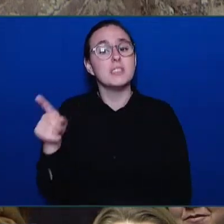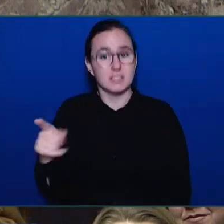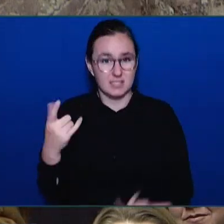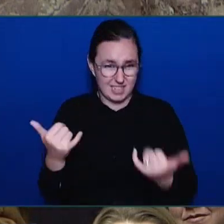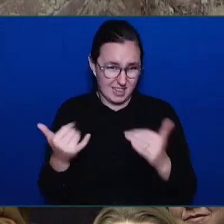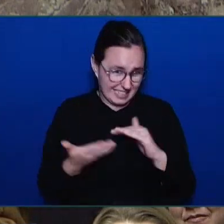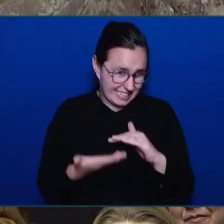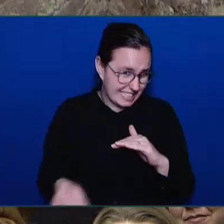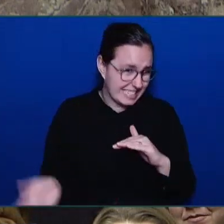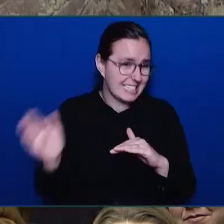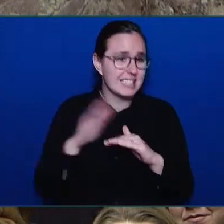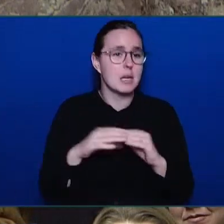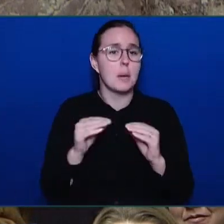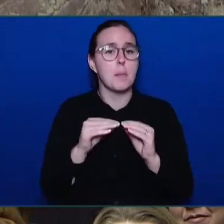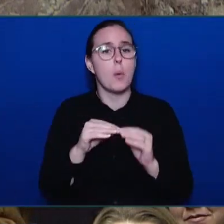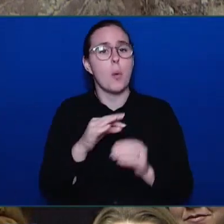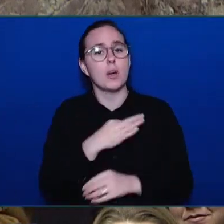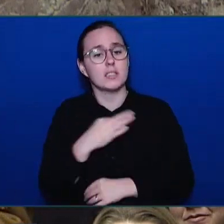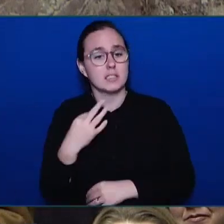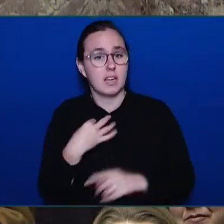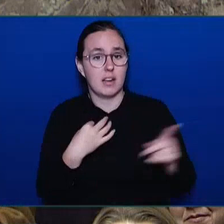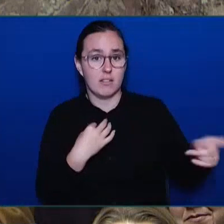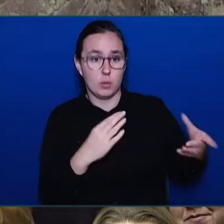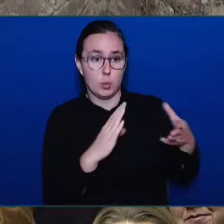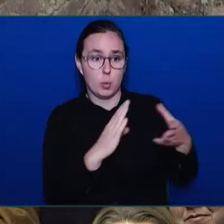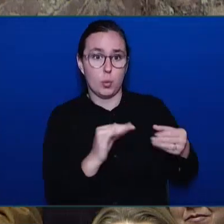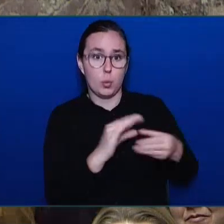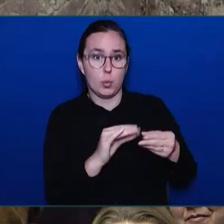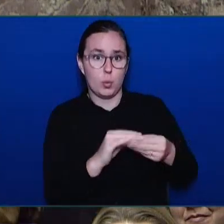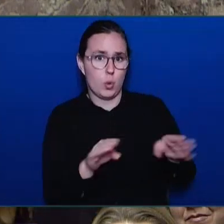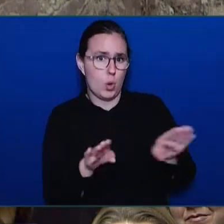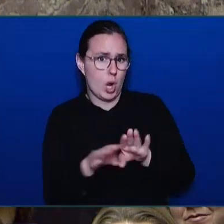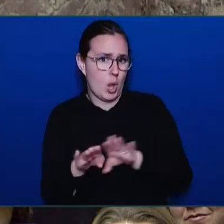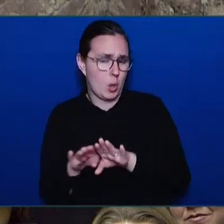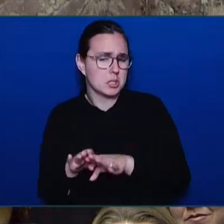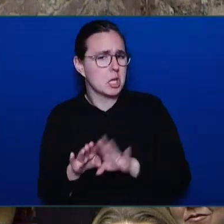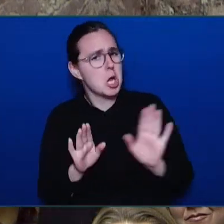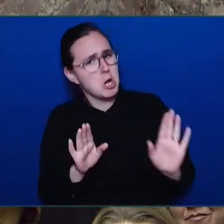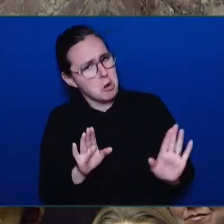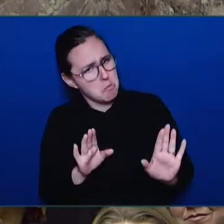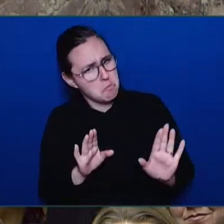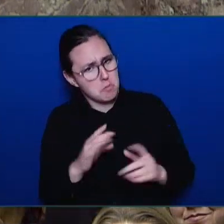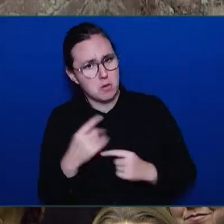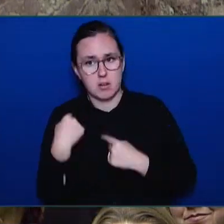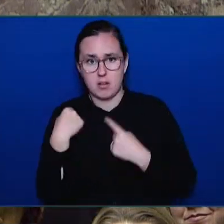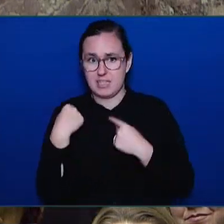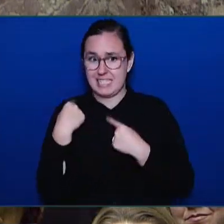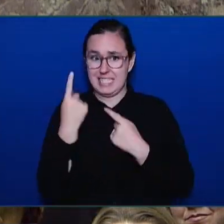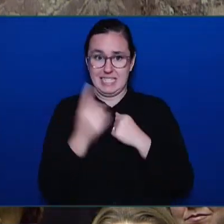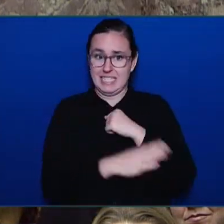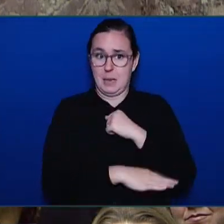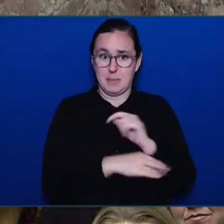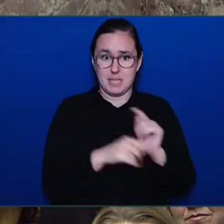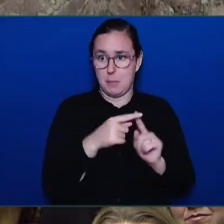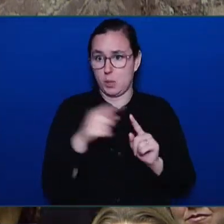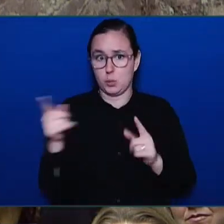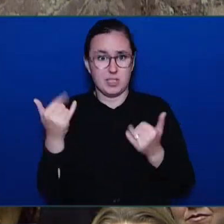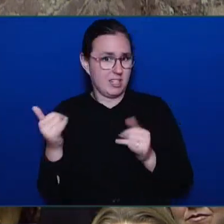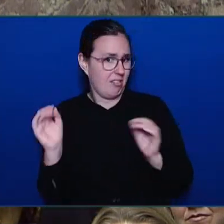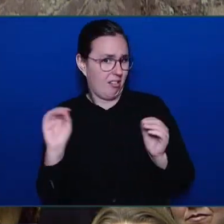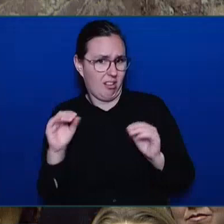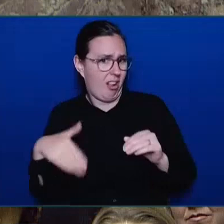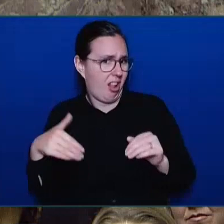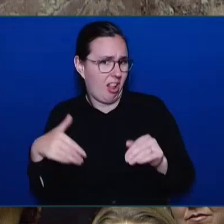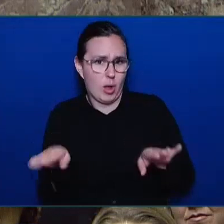Day, Honourable Speaker, because people work together, the community, the healthcare workers, Interior Health, myself, the